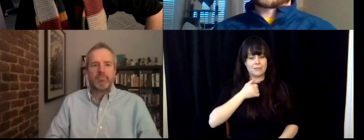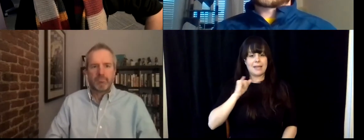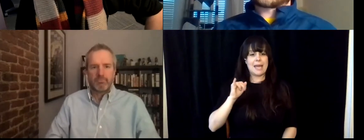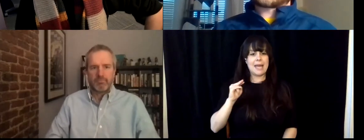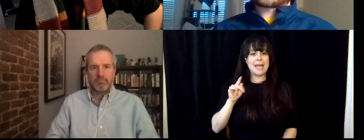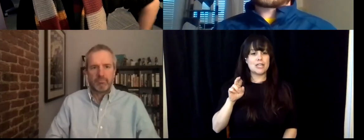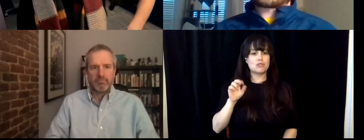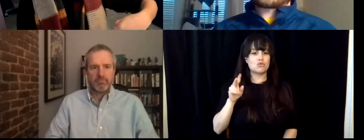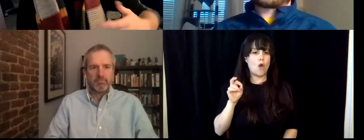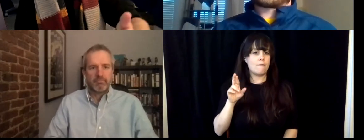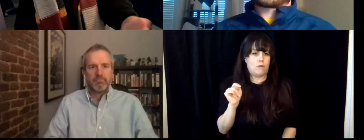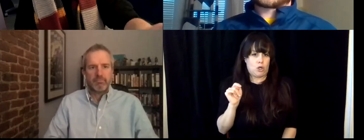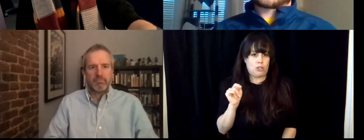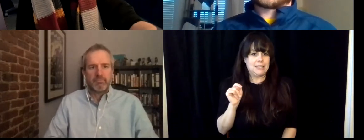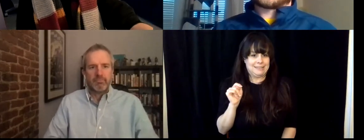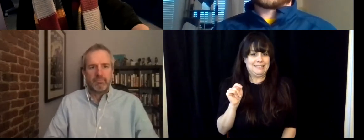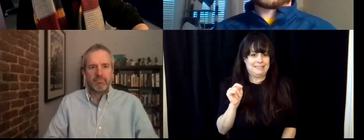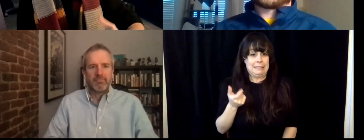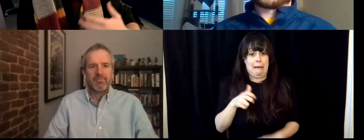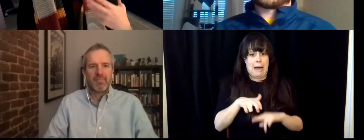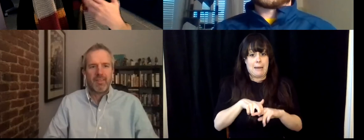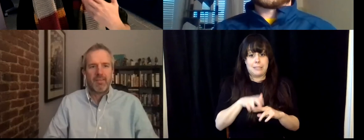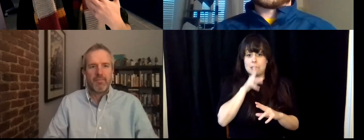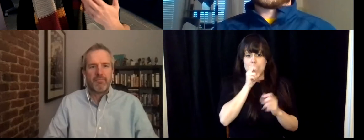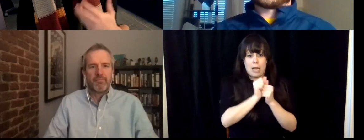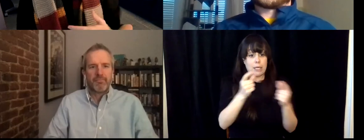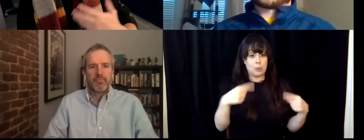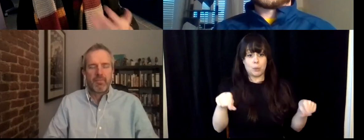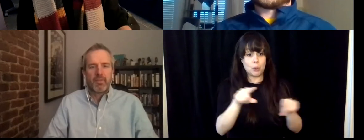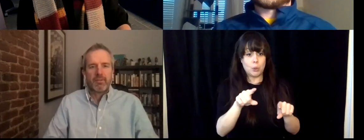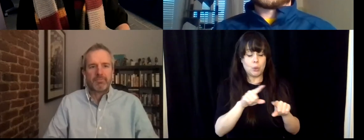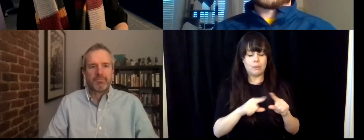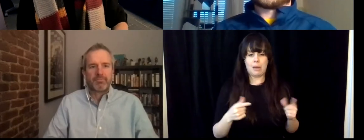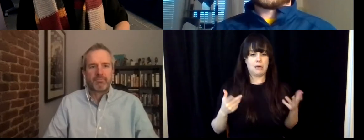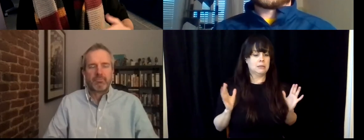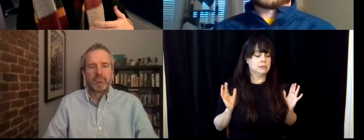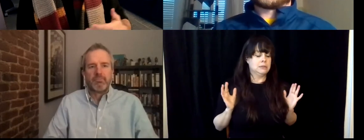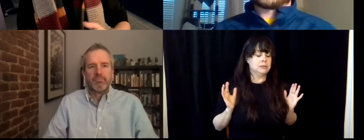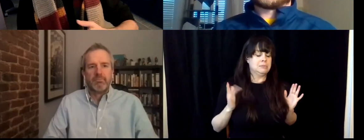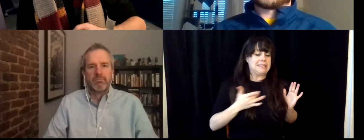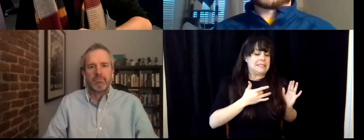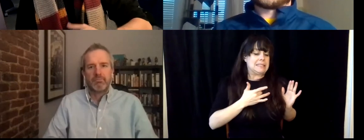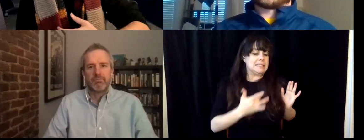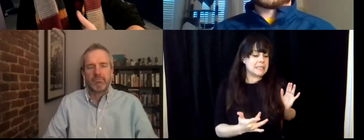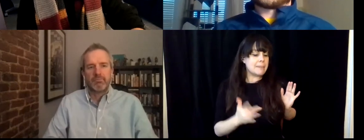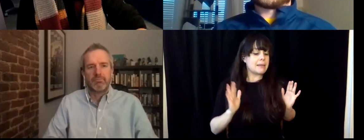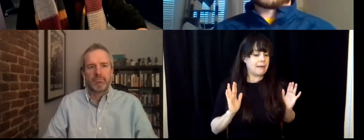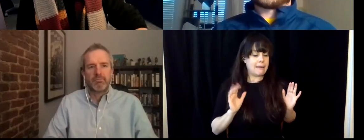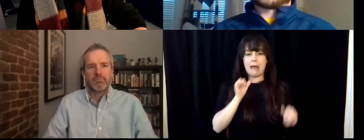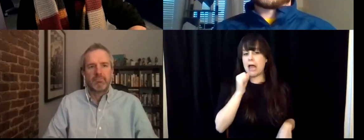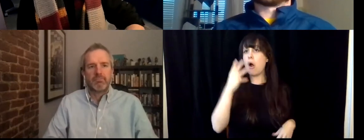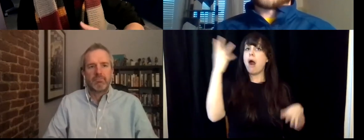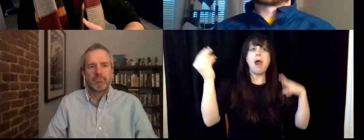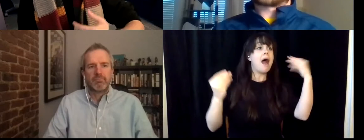at heart. I'm sitting here talking to you, but I'm not a person that normally is just going to be